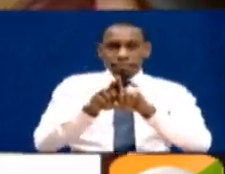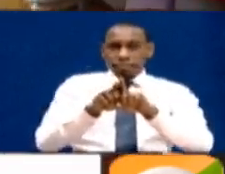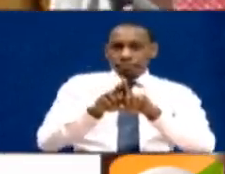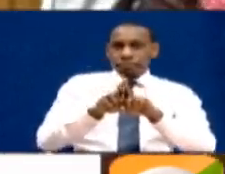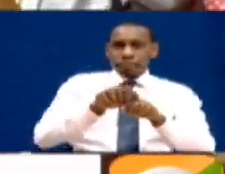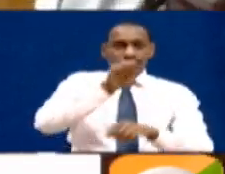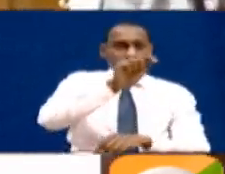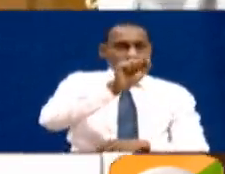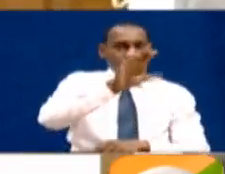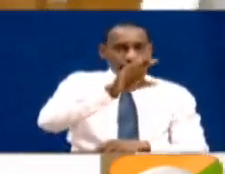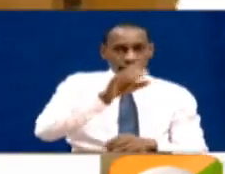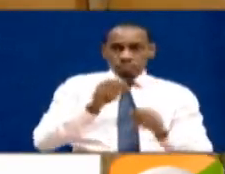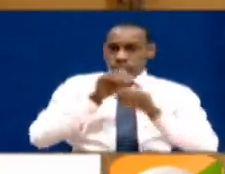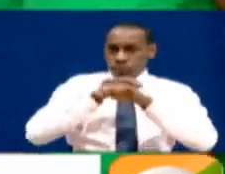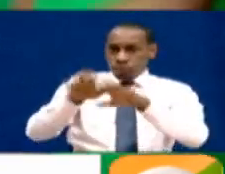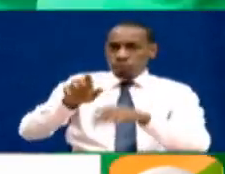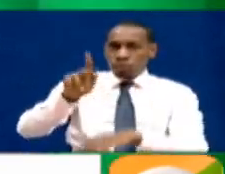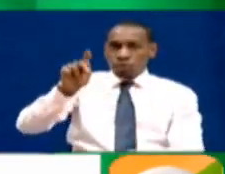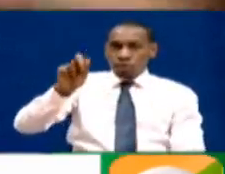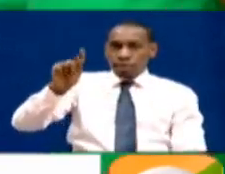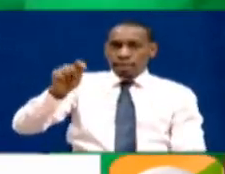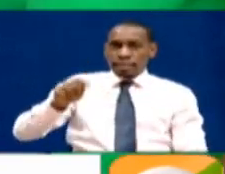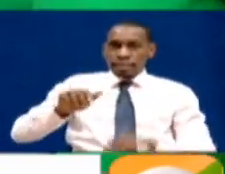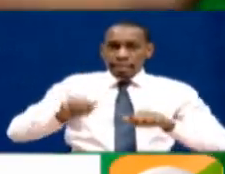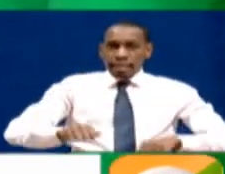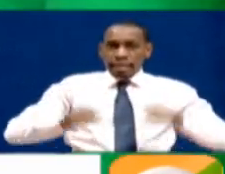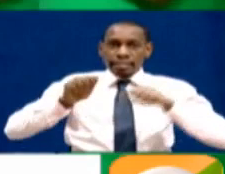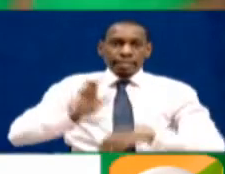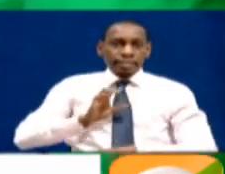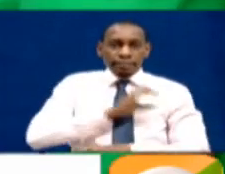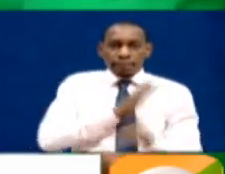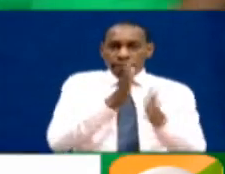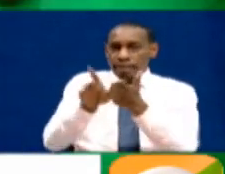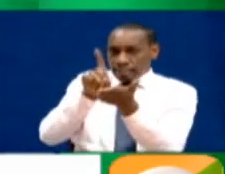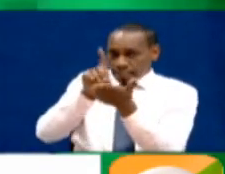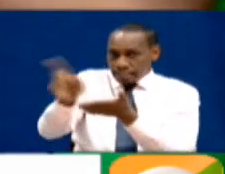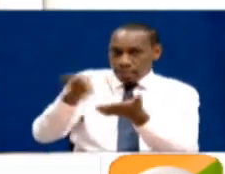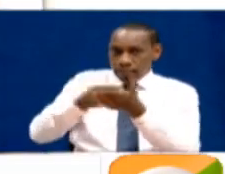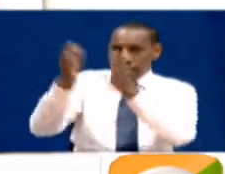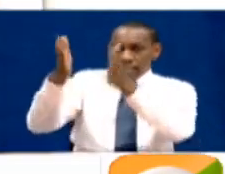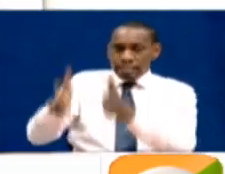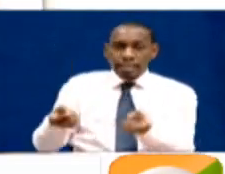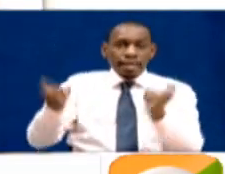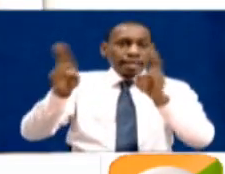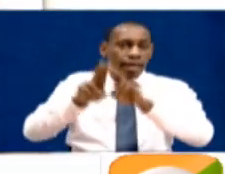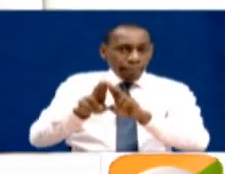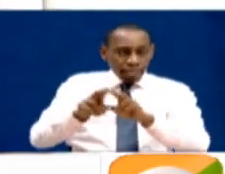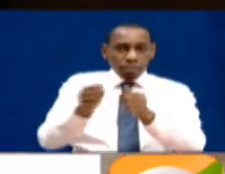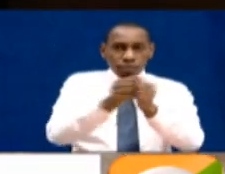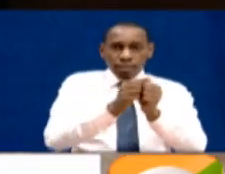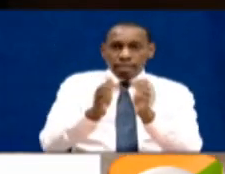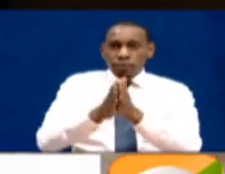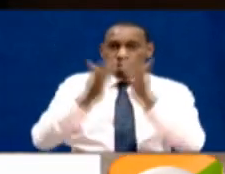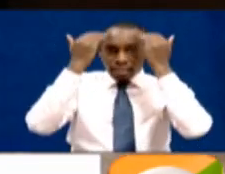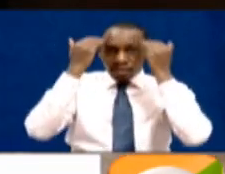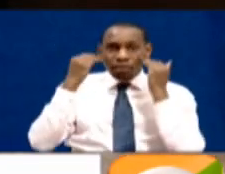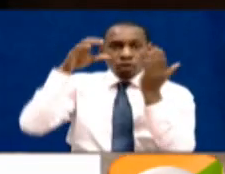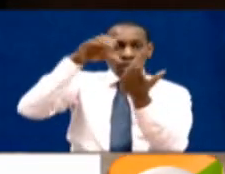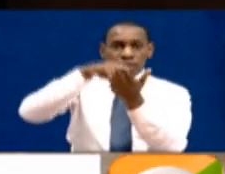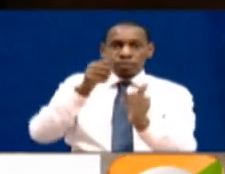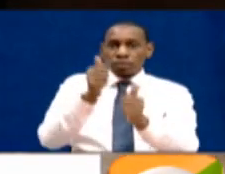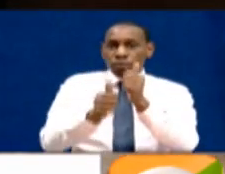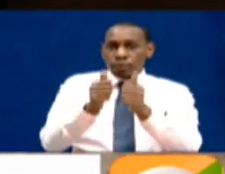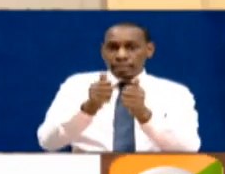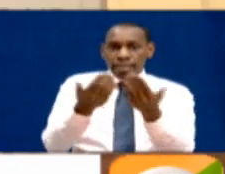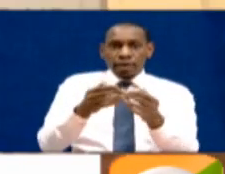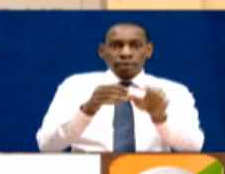attempts by TSC to infiltrate KNUT's executive committee to plan the oust of Sosion. This happening side by side of a court case in which the